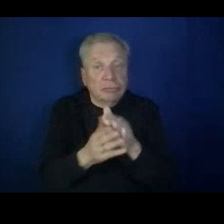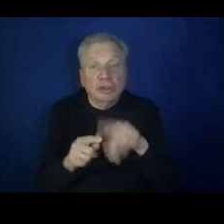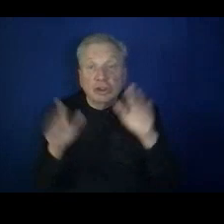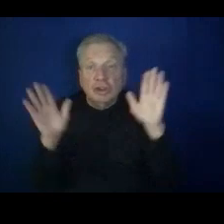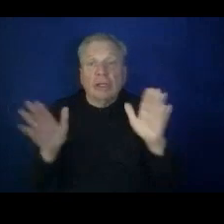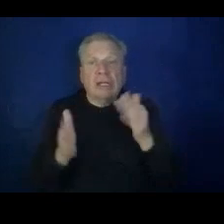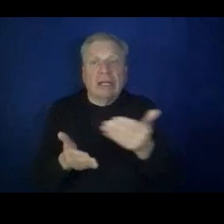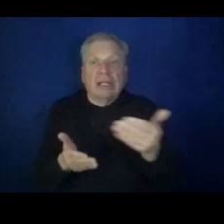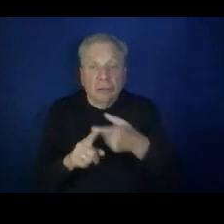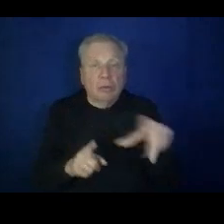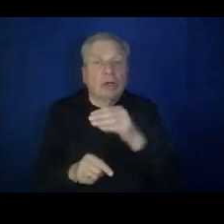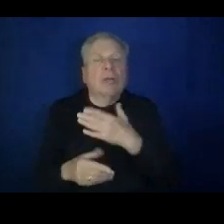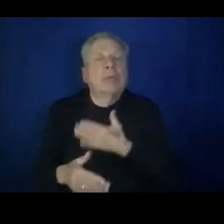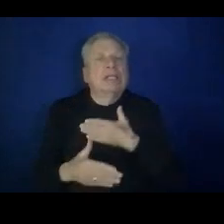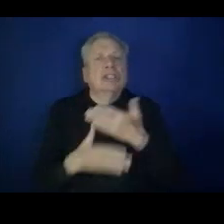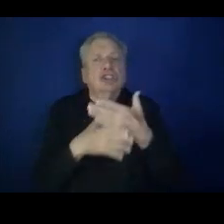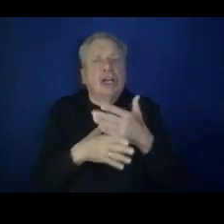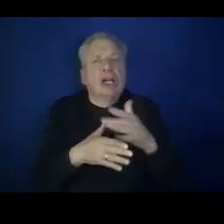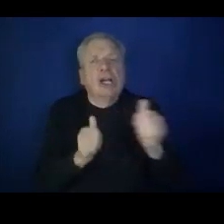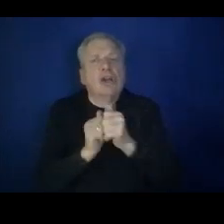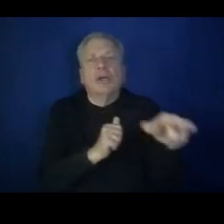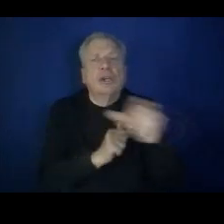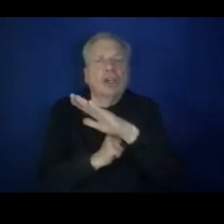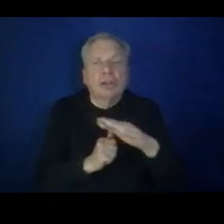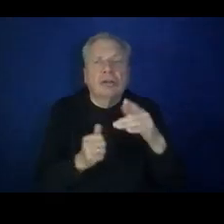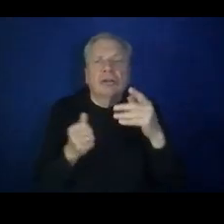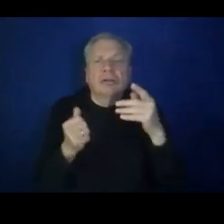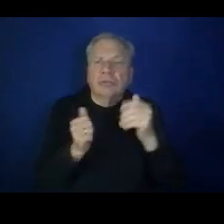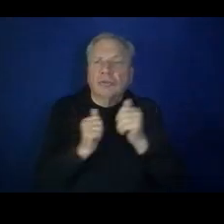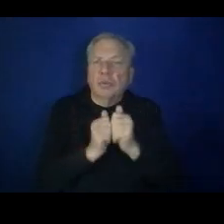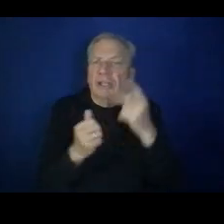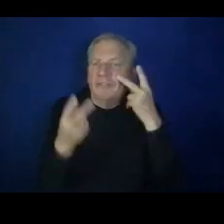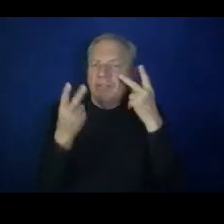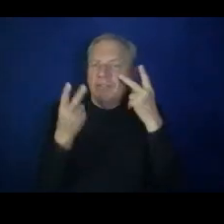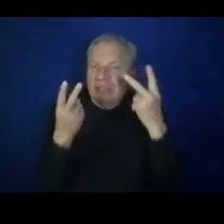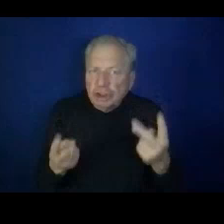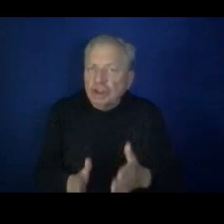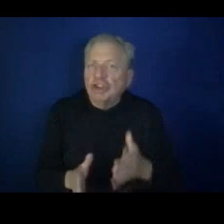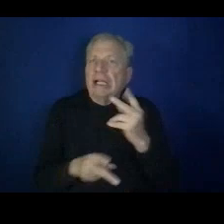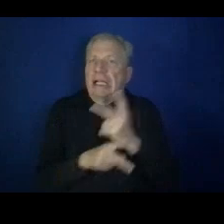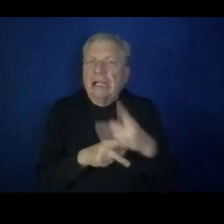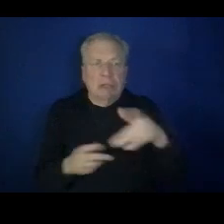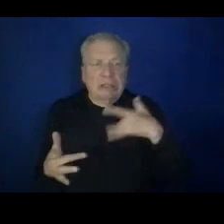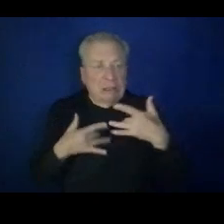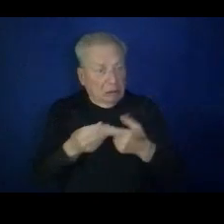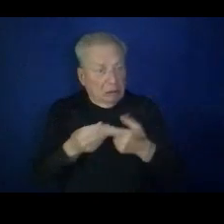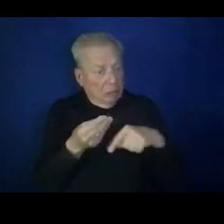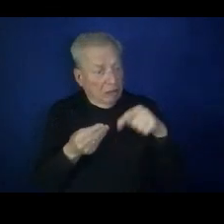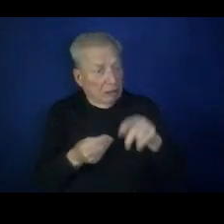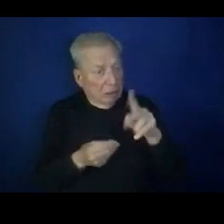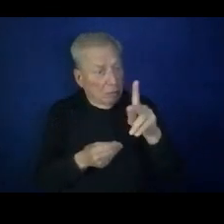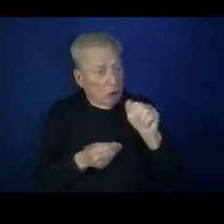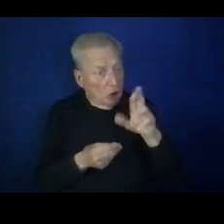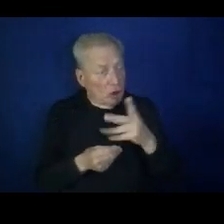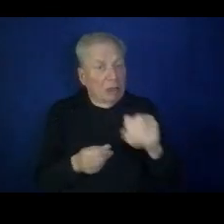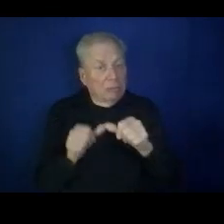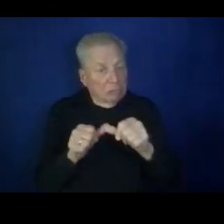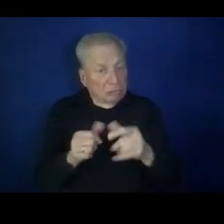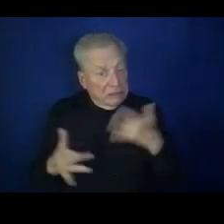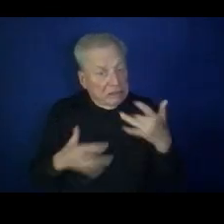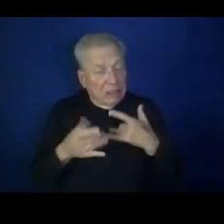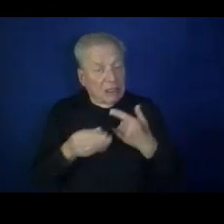you. Please share your passion with visitors and keep them excited about this park, and stay excited